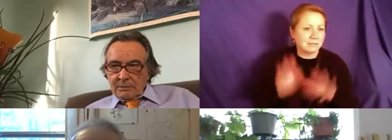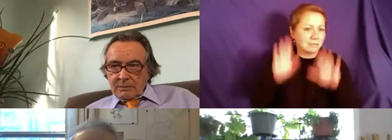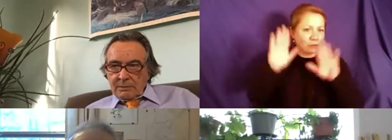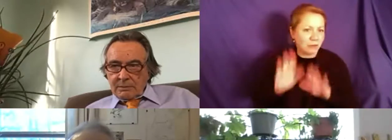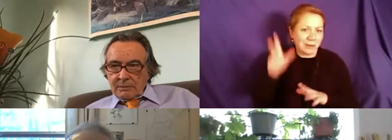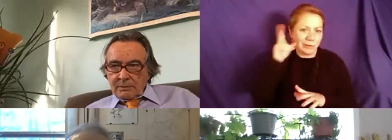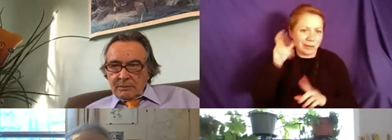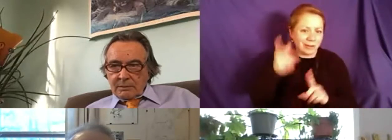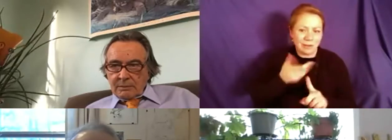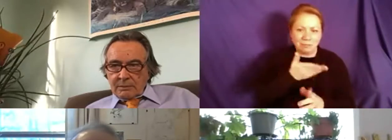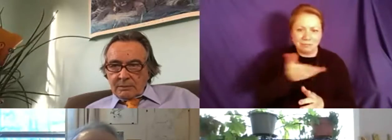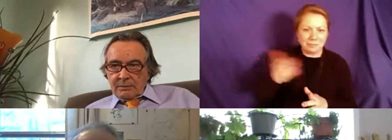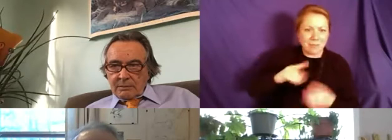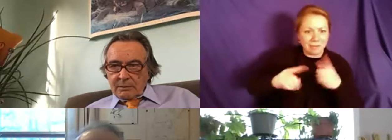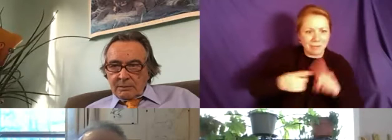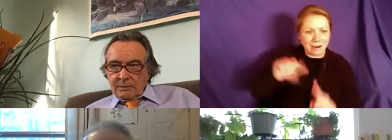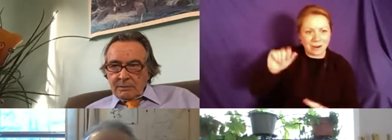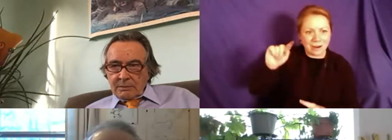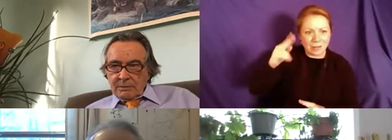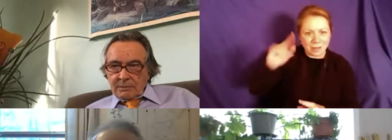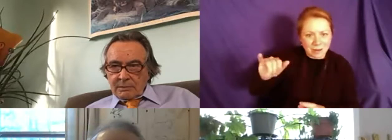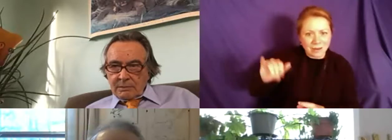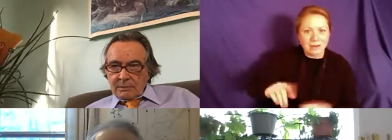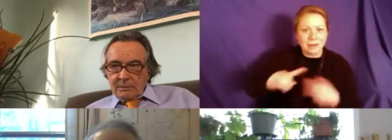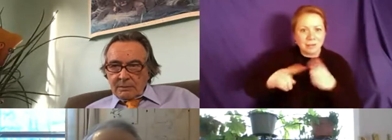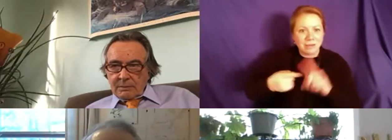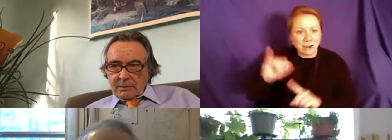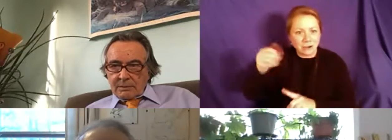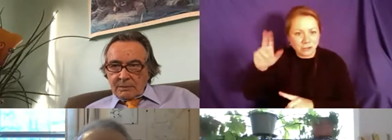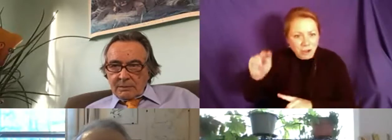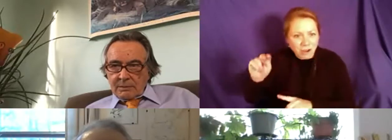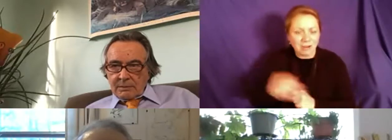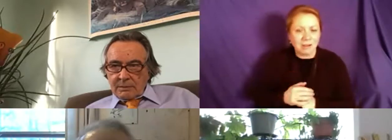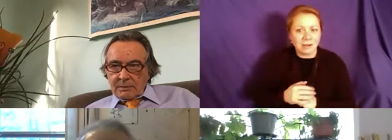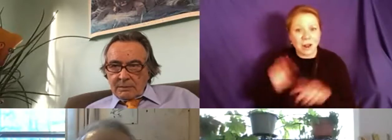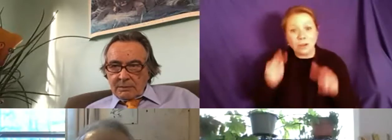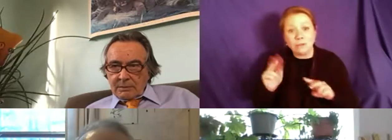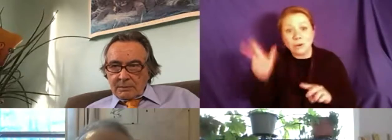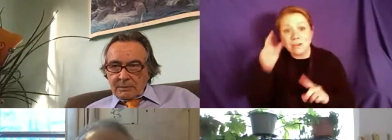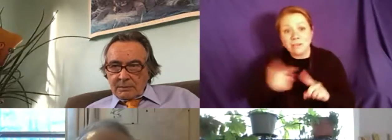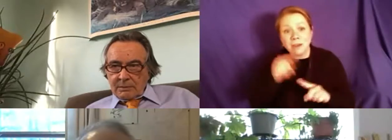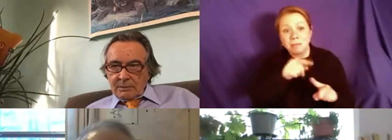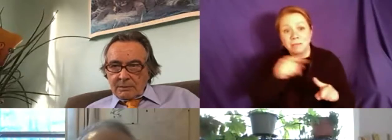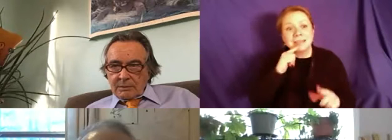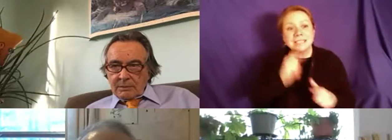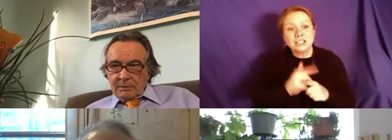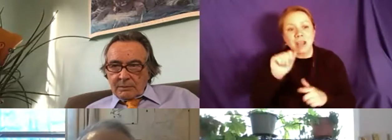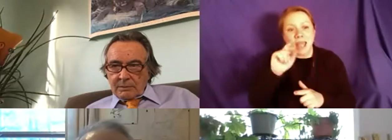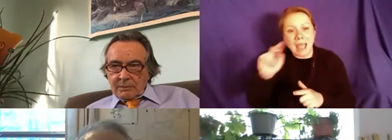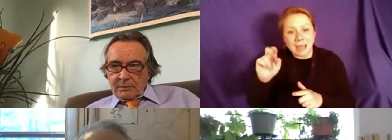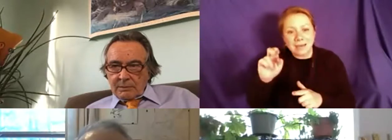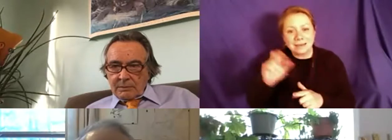my friend Anthony and my friend John, and looking forward to hearing from Sister Anne. And,